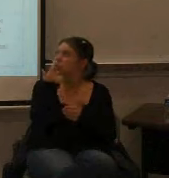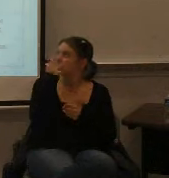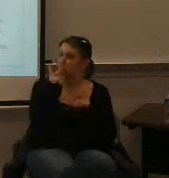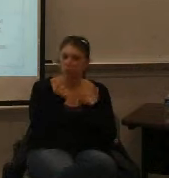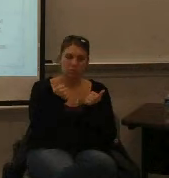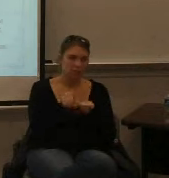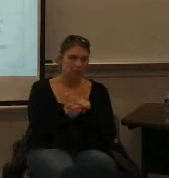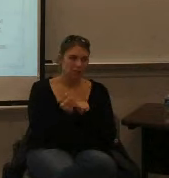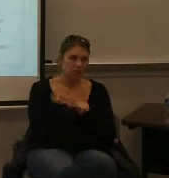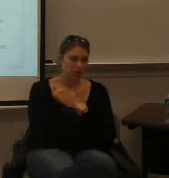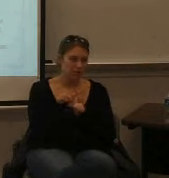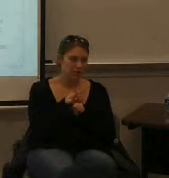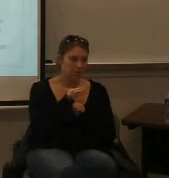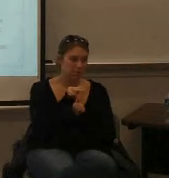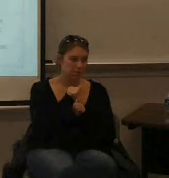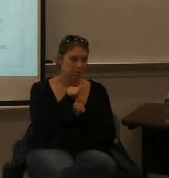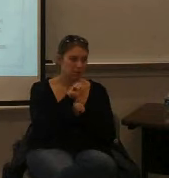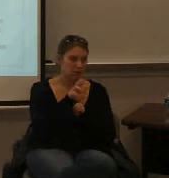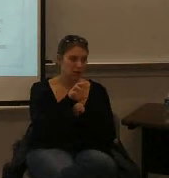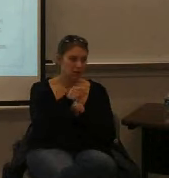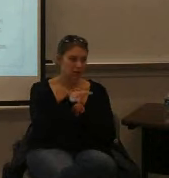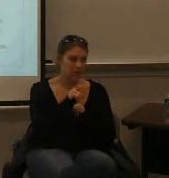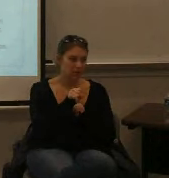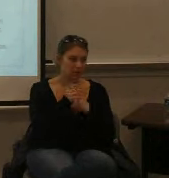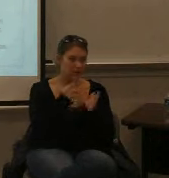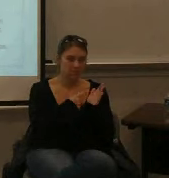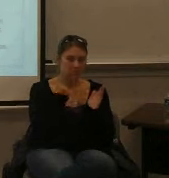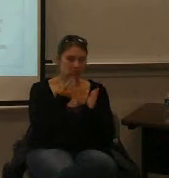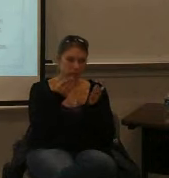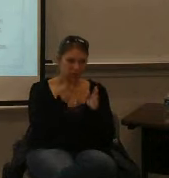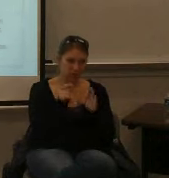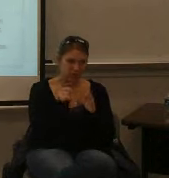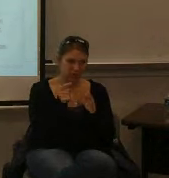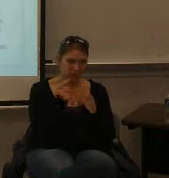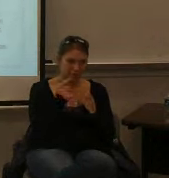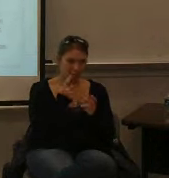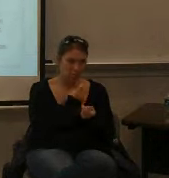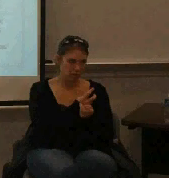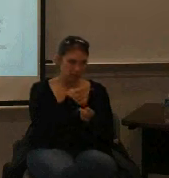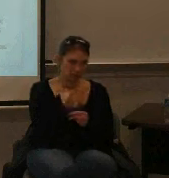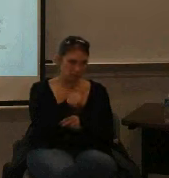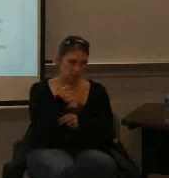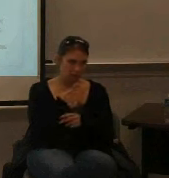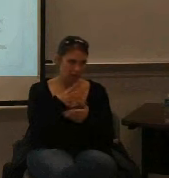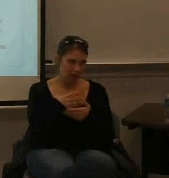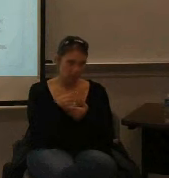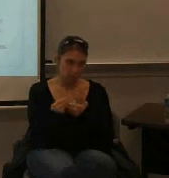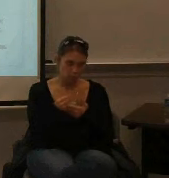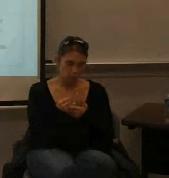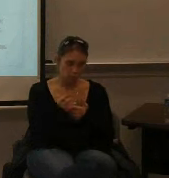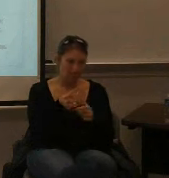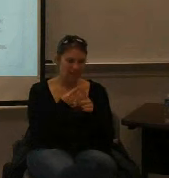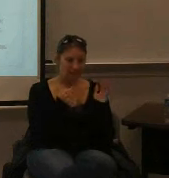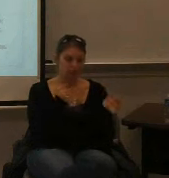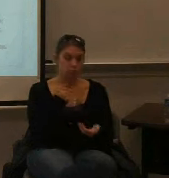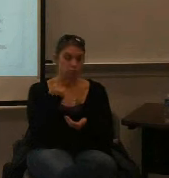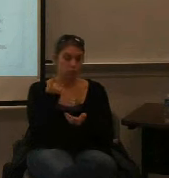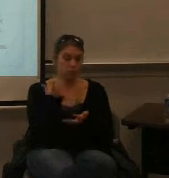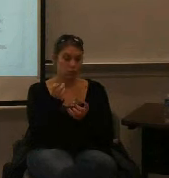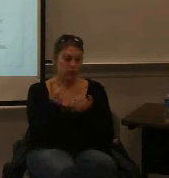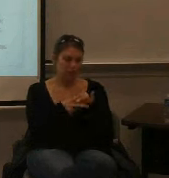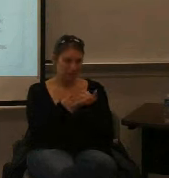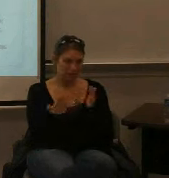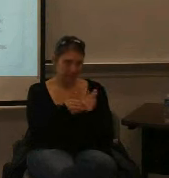people try to get rid of the macrophytes. Sometimes it's the only way to do it. Just poison them all out, and then maybe reintroduce the ones that you want to keep in there.